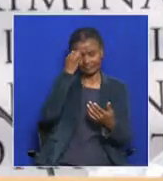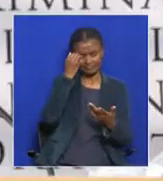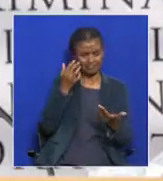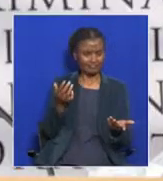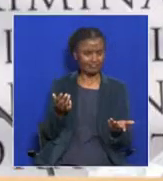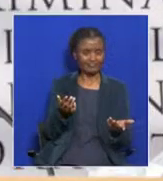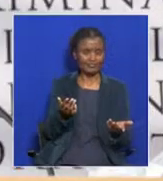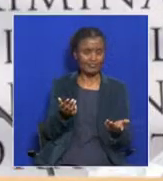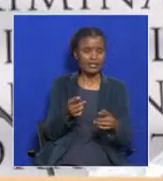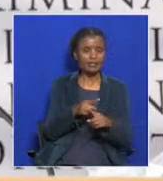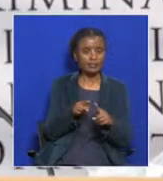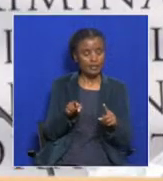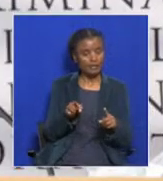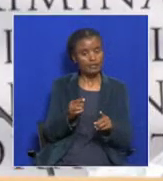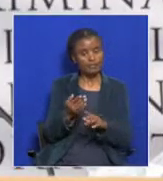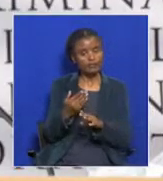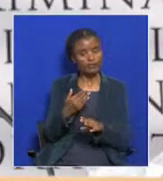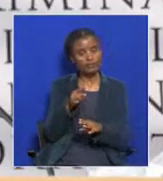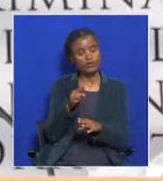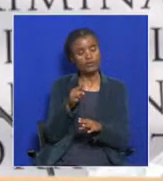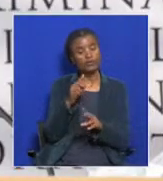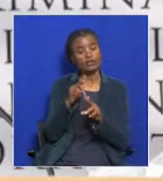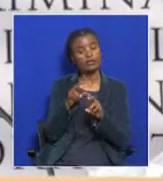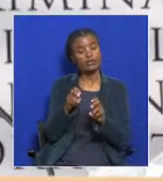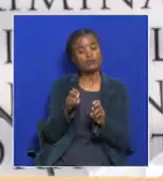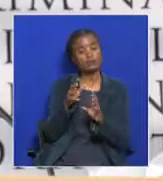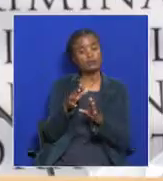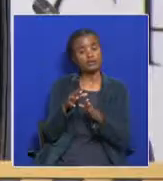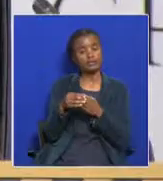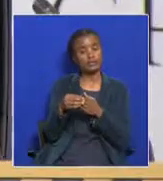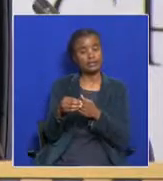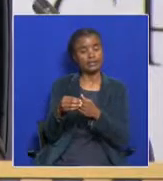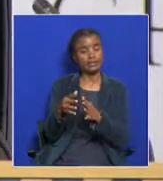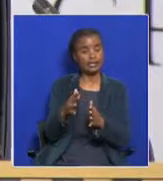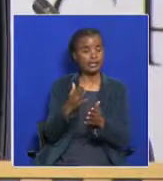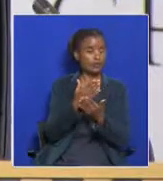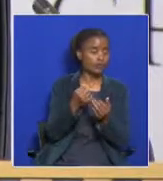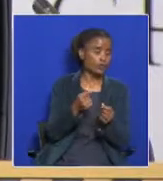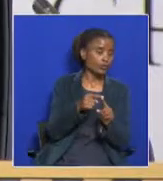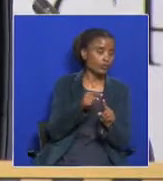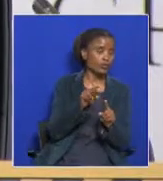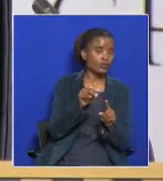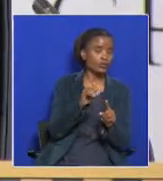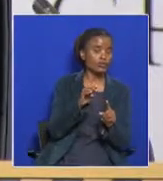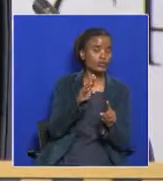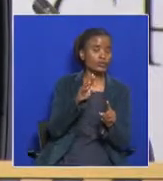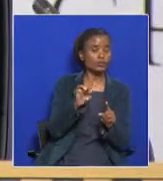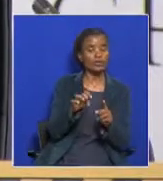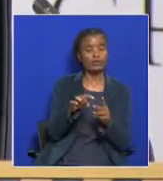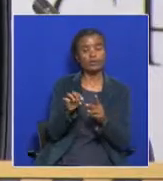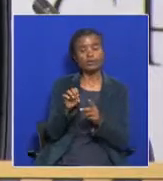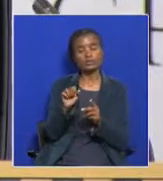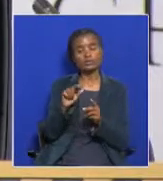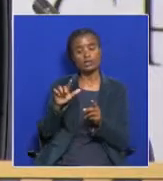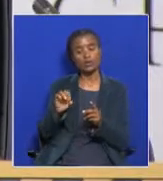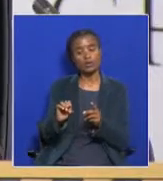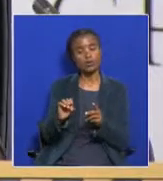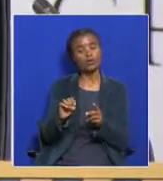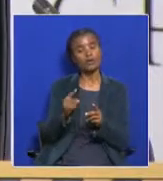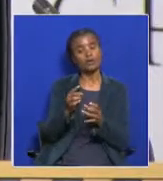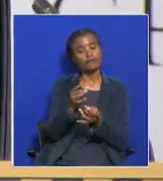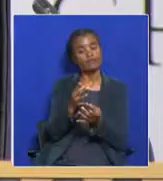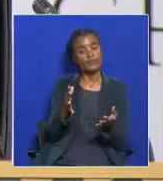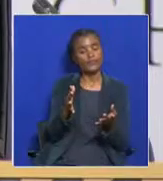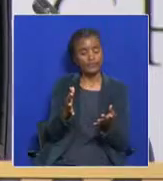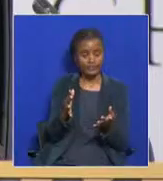the scenes. I'm not sure whether it was Advocate Sello or Ngube. And I said I don't want to air dirty laundry. And that's